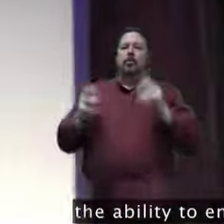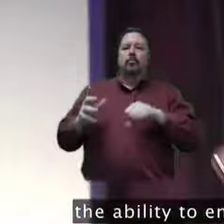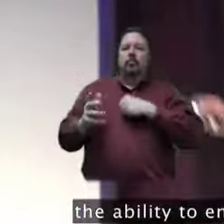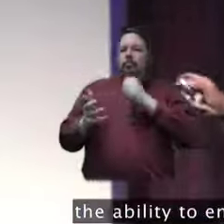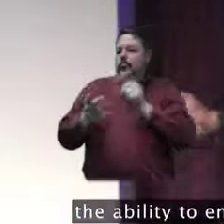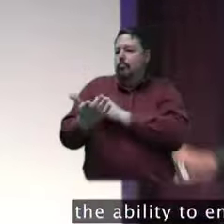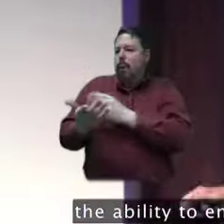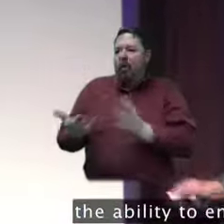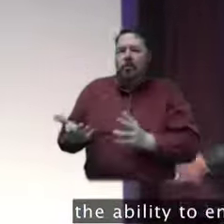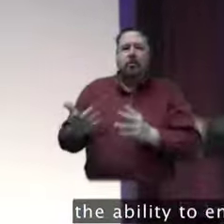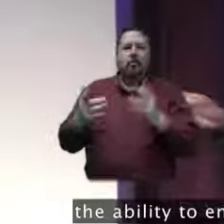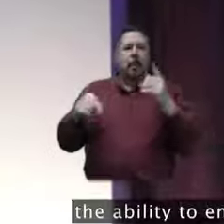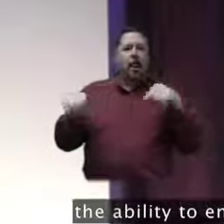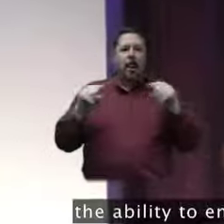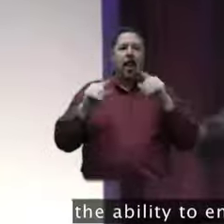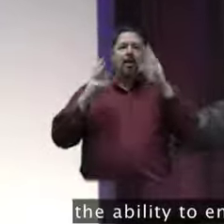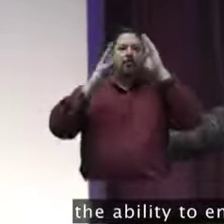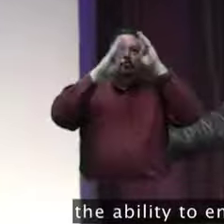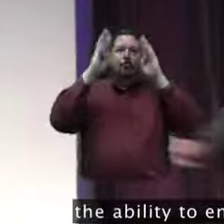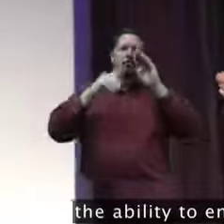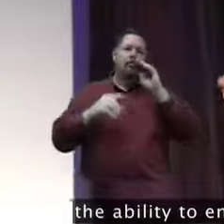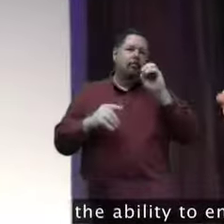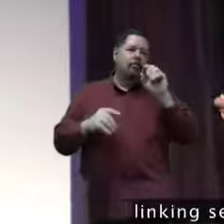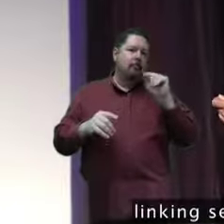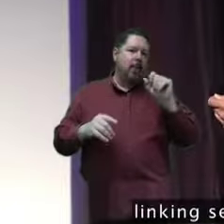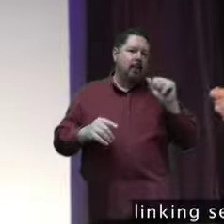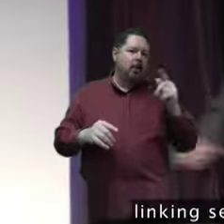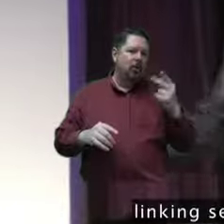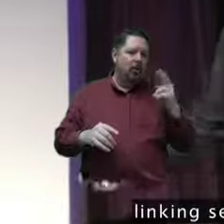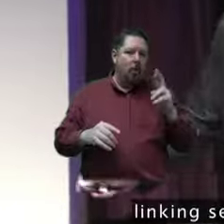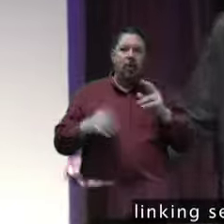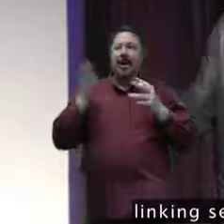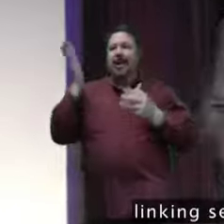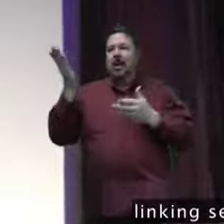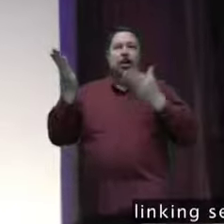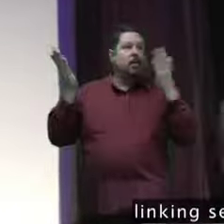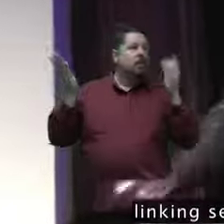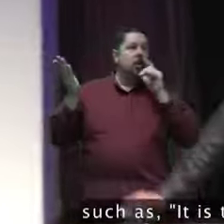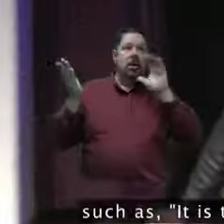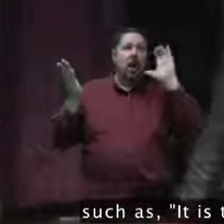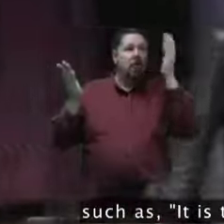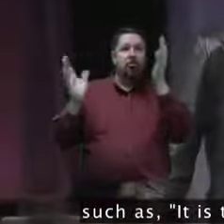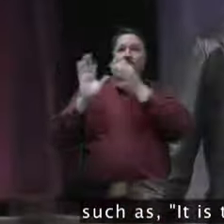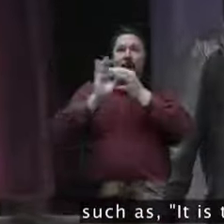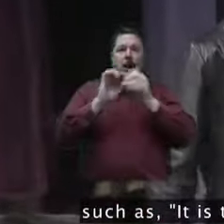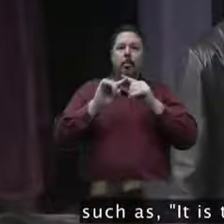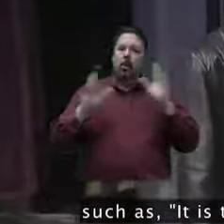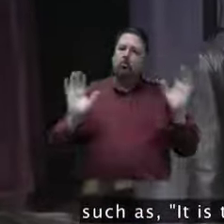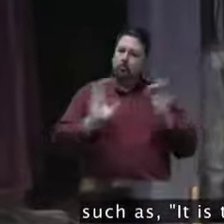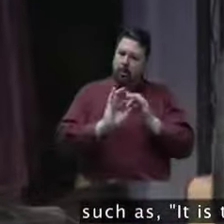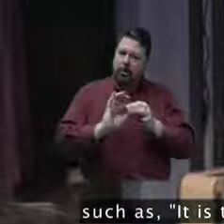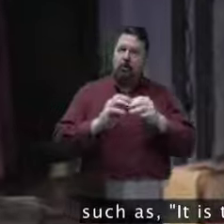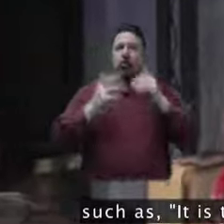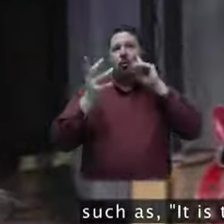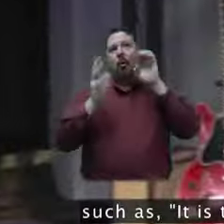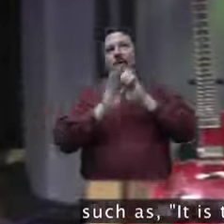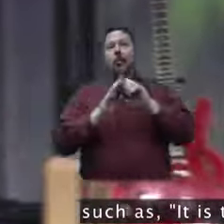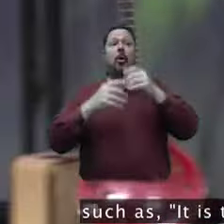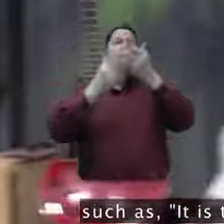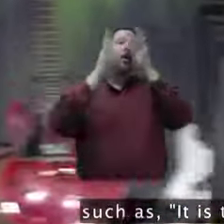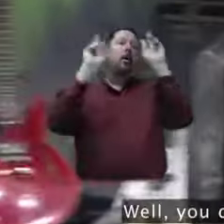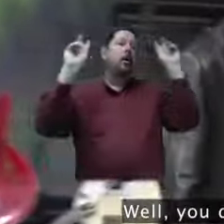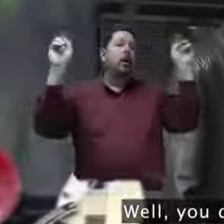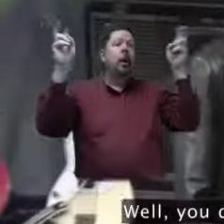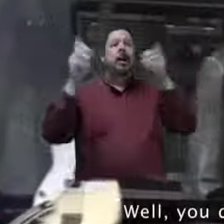common. The ability to engage in metaphorical thinking, linking seemingly unrelated ideas, such as it is the East and